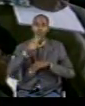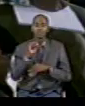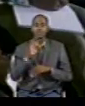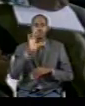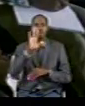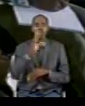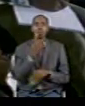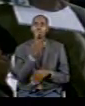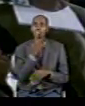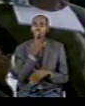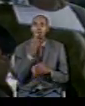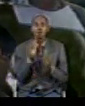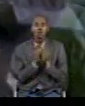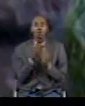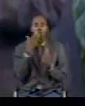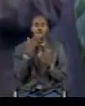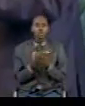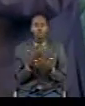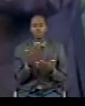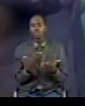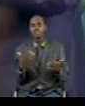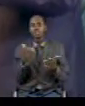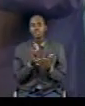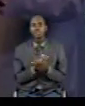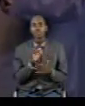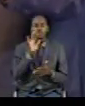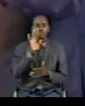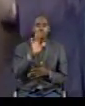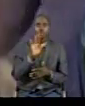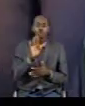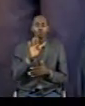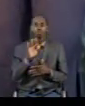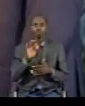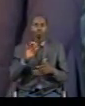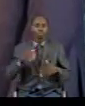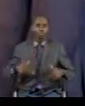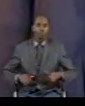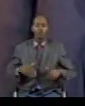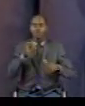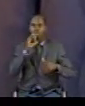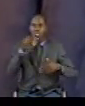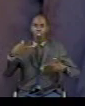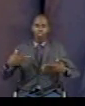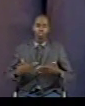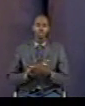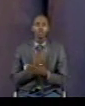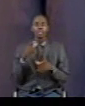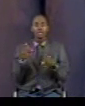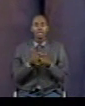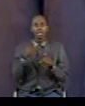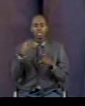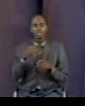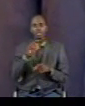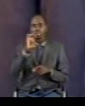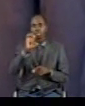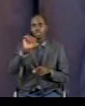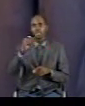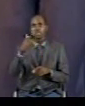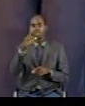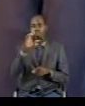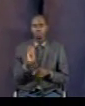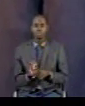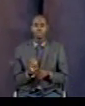good things, so that thy youth is renewed like the eagles. You are tired